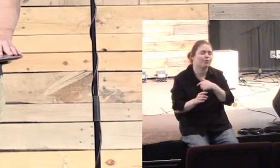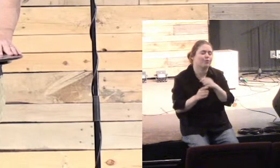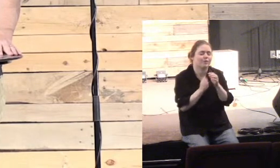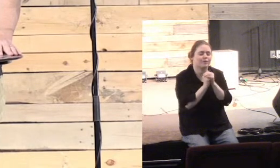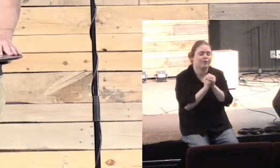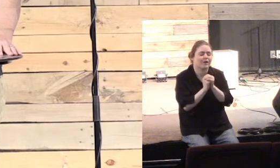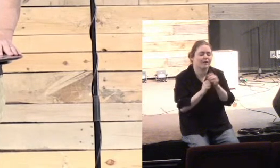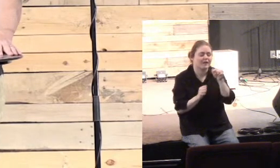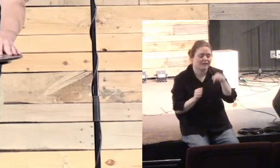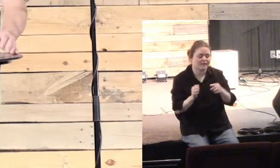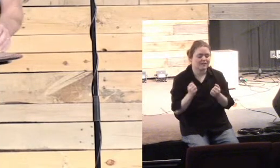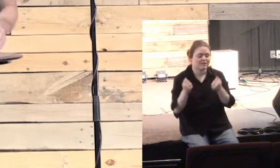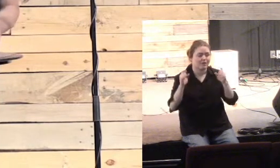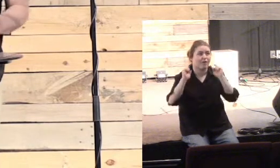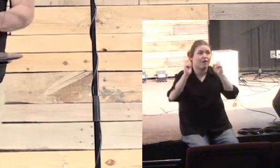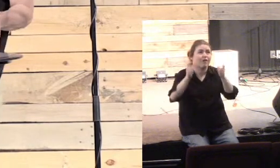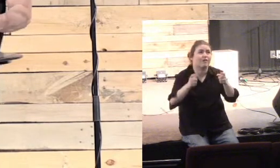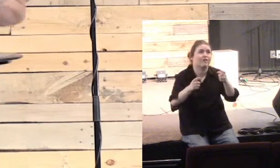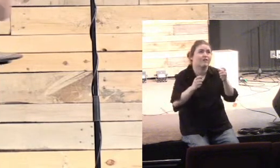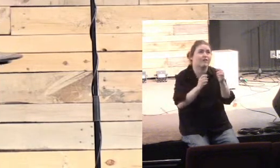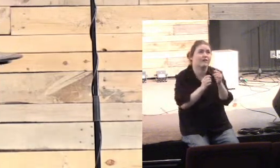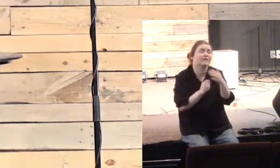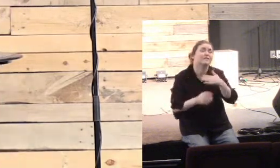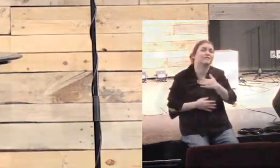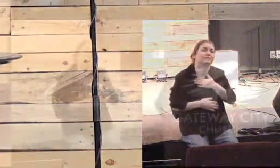In Christ's name, amen.